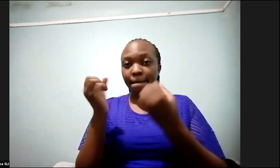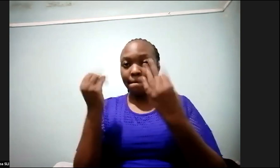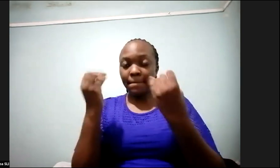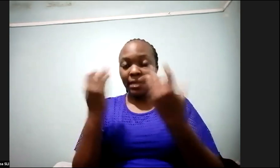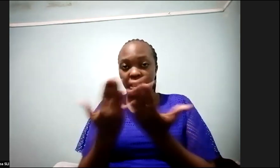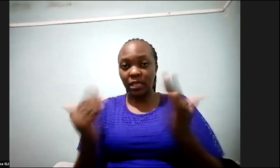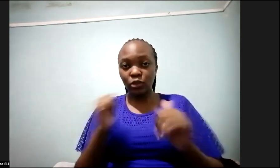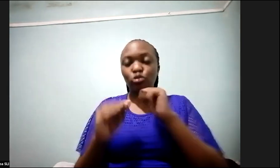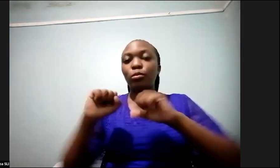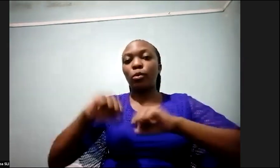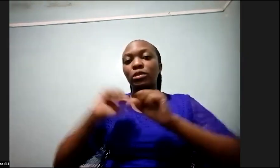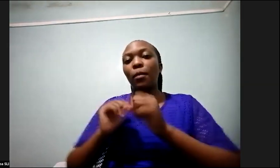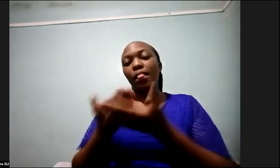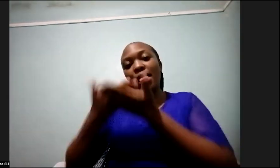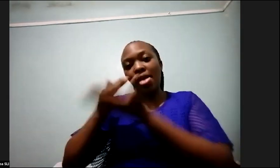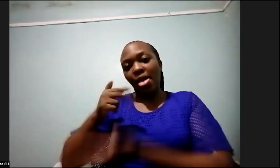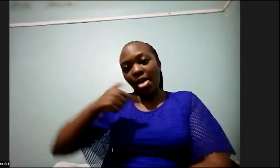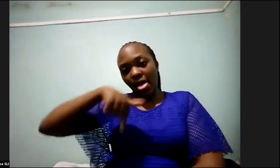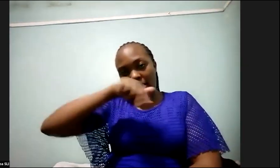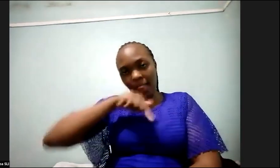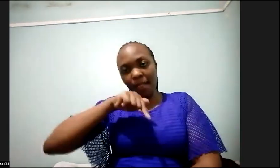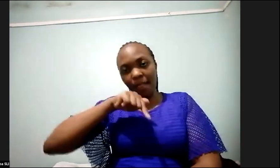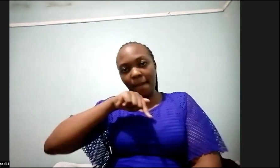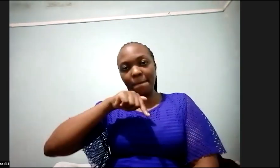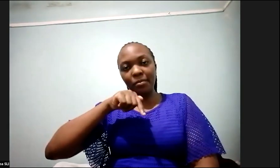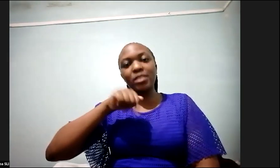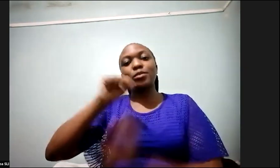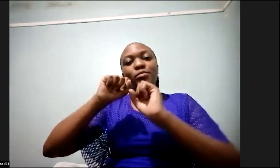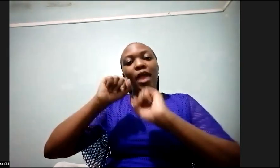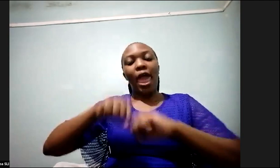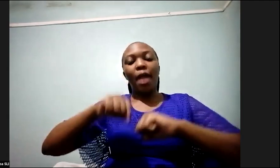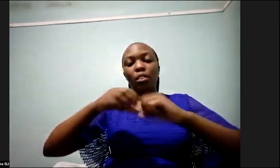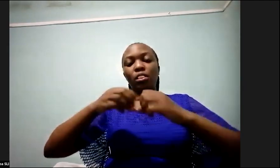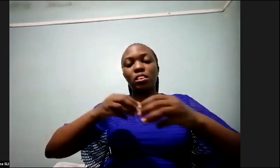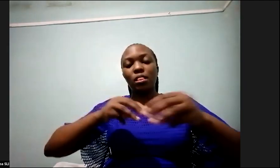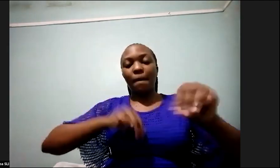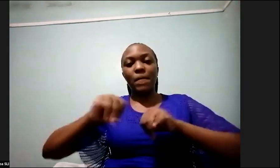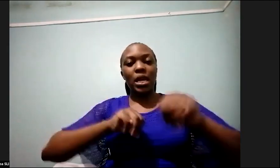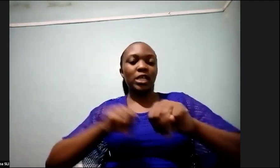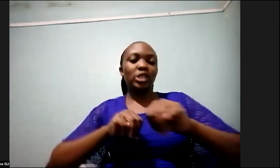unpack that. So let me try to share my slides.